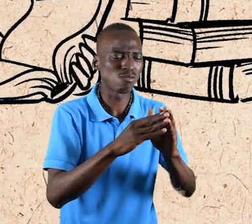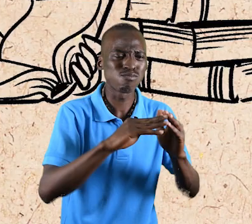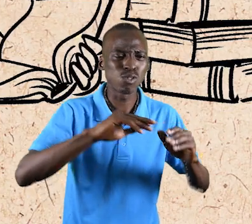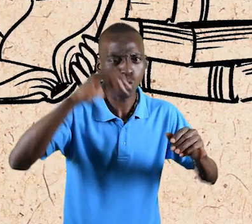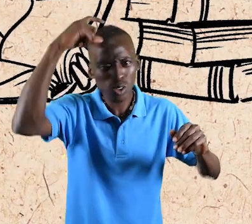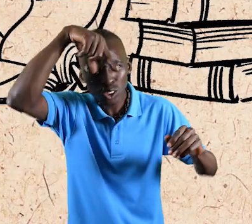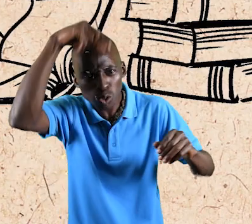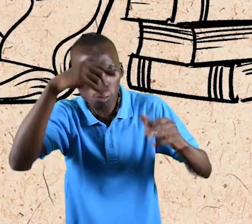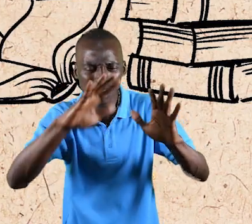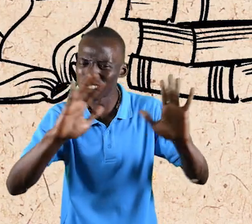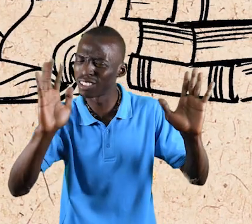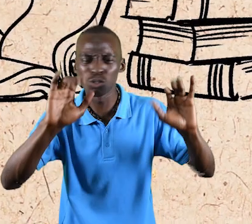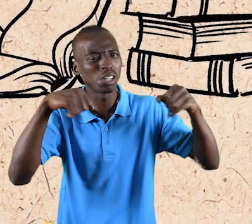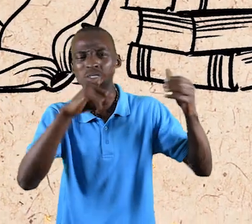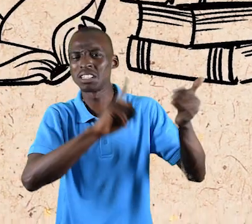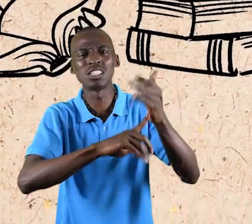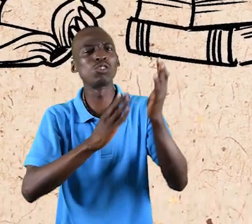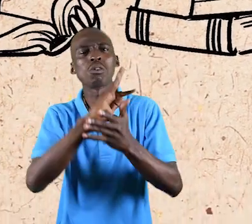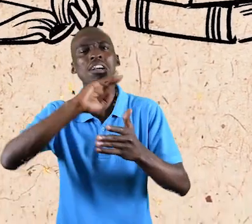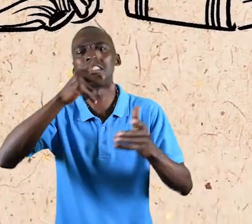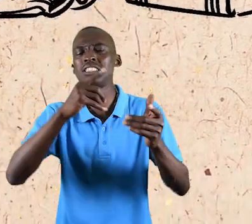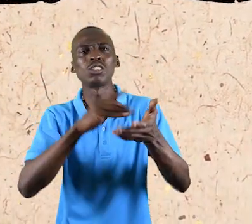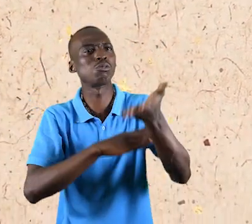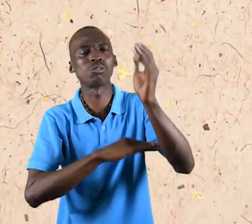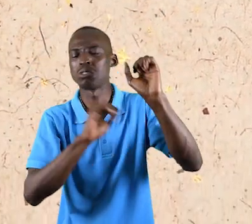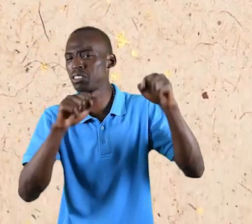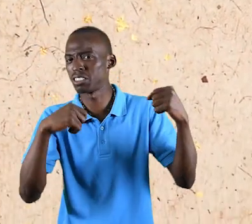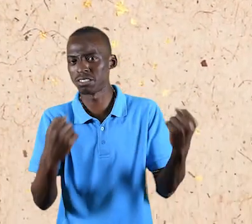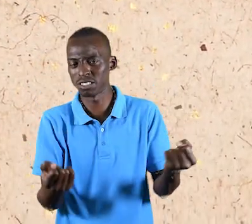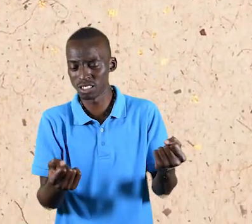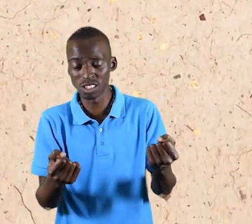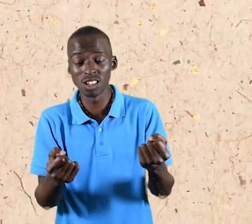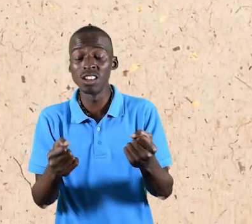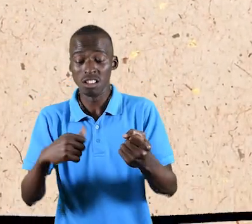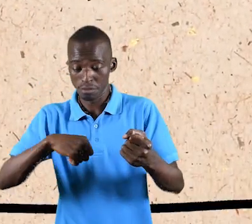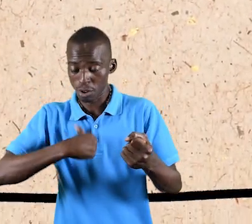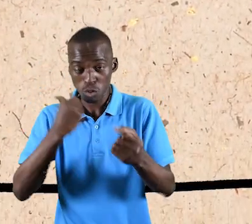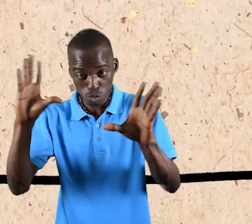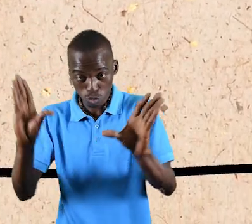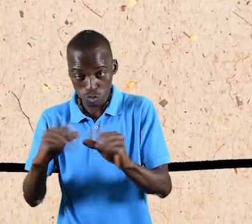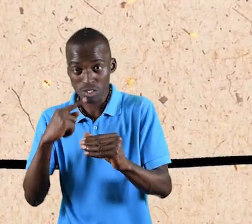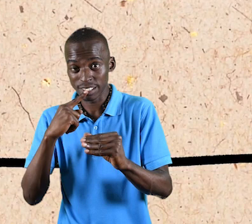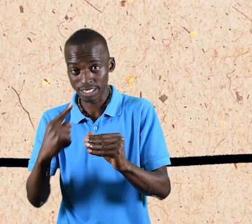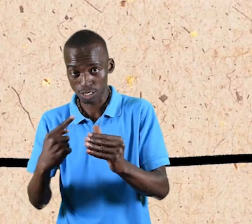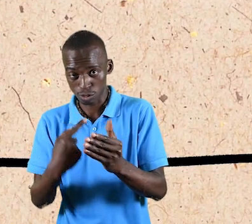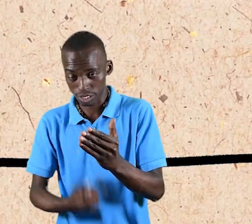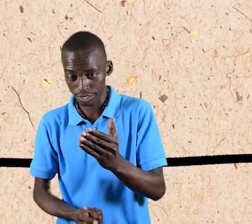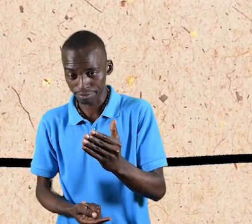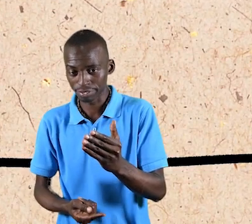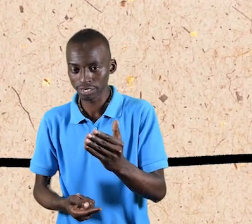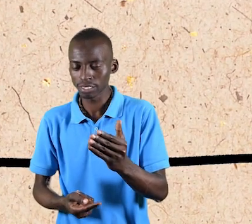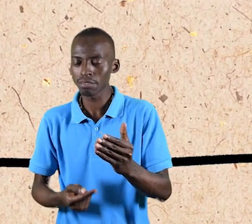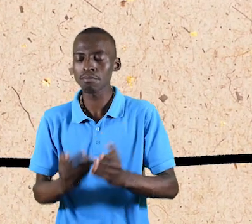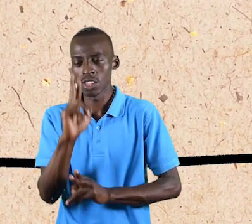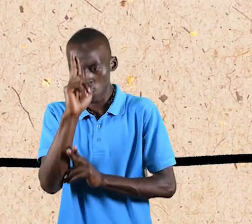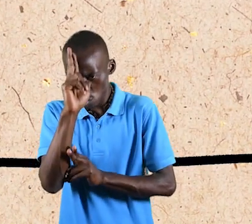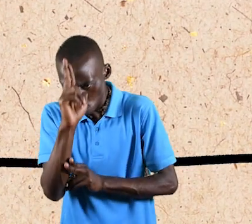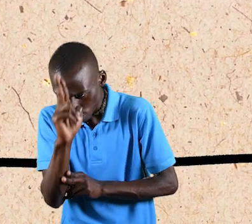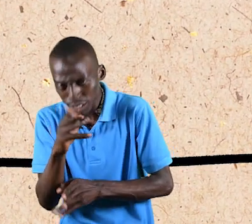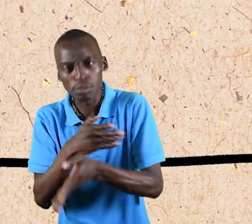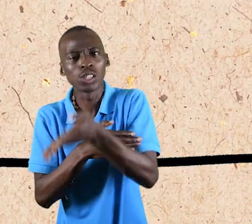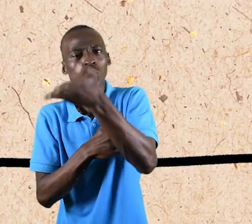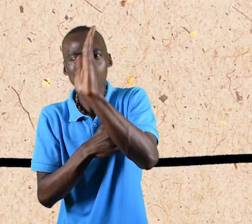try, he says. You'll never get there. And so instead, the author offers his own conclusion, and it's this: fear God and keep